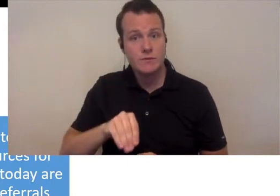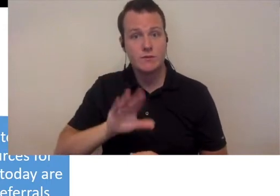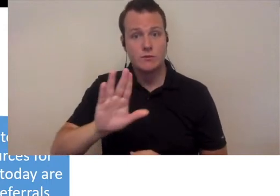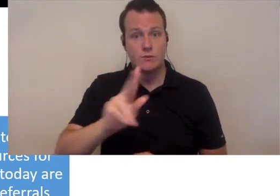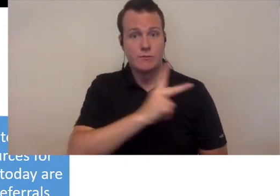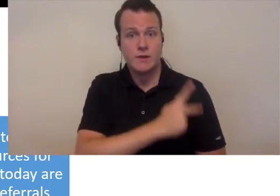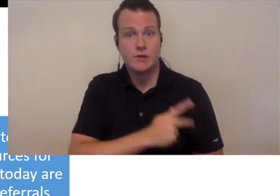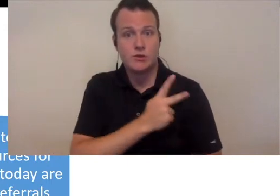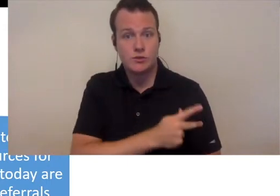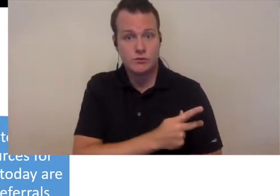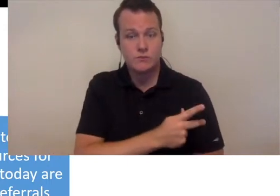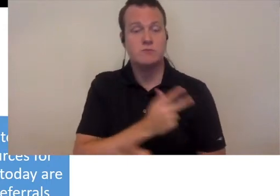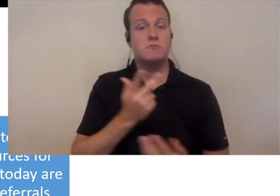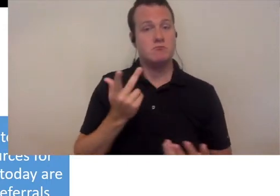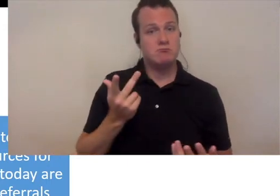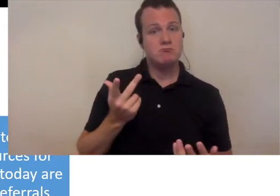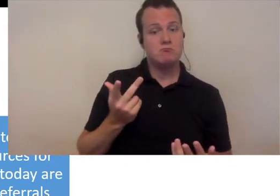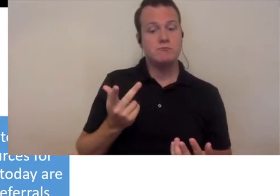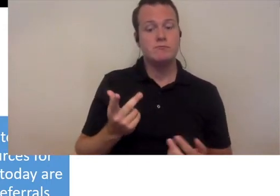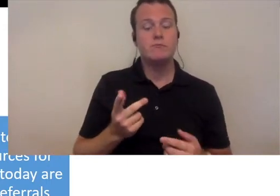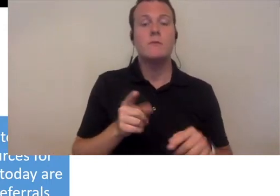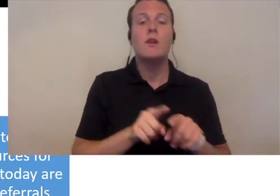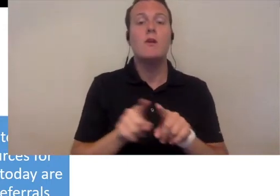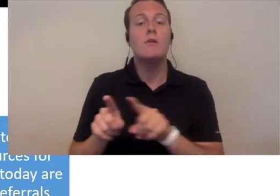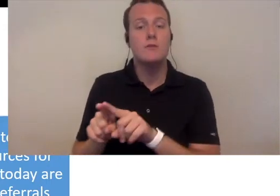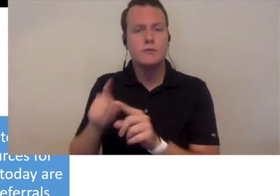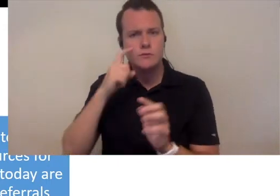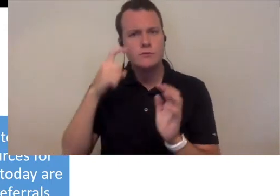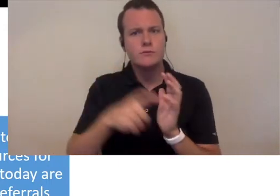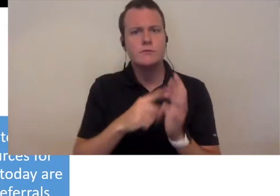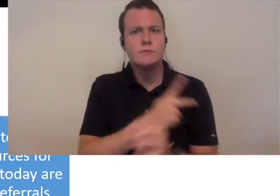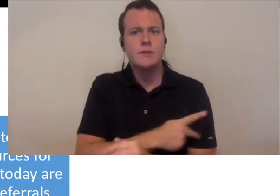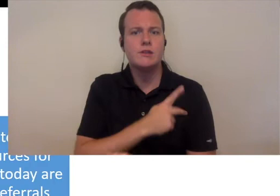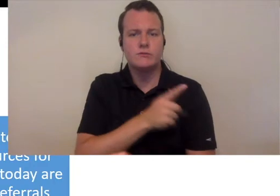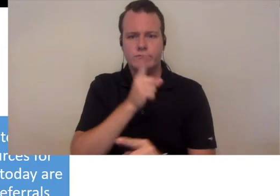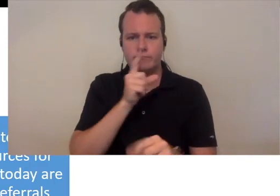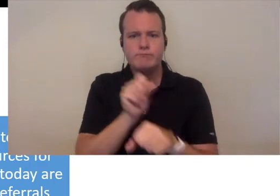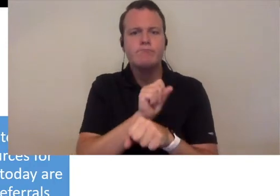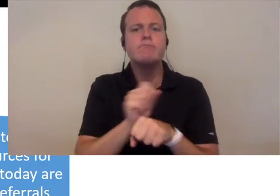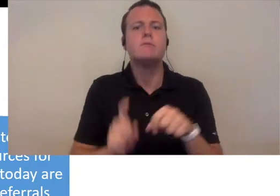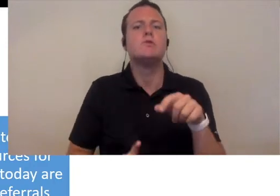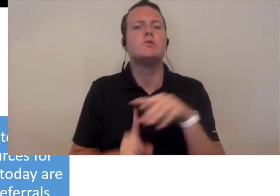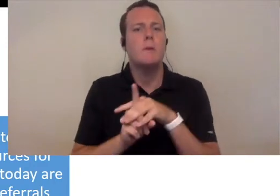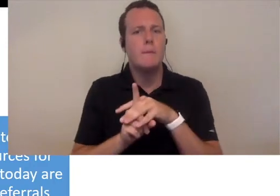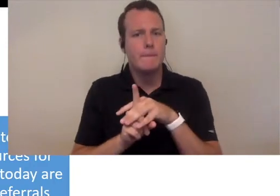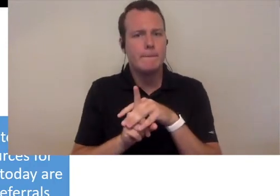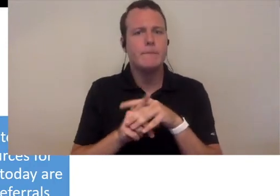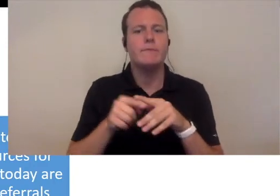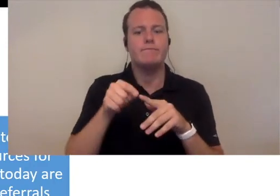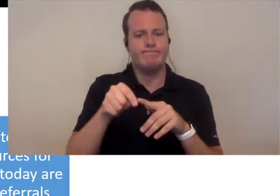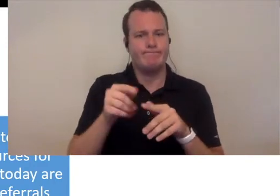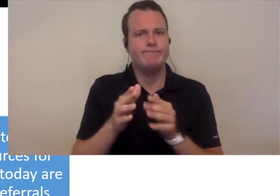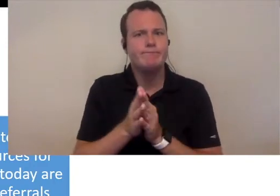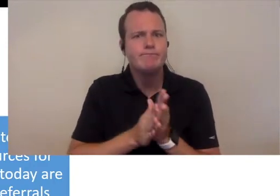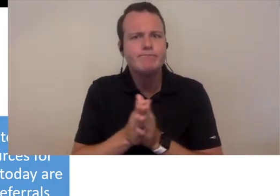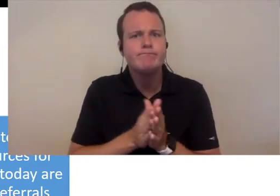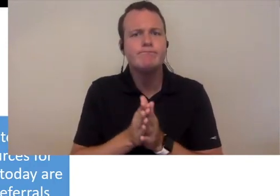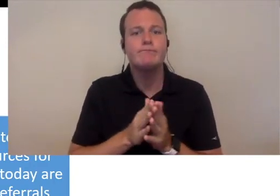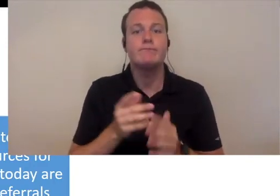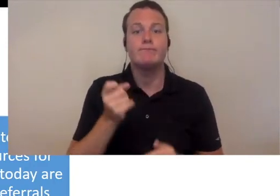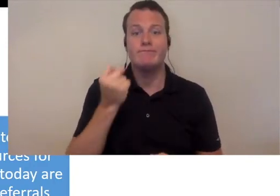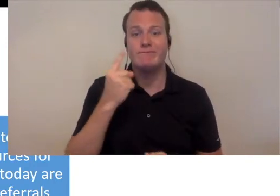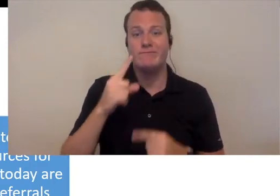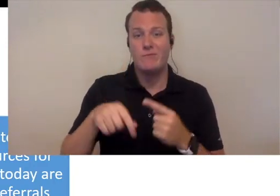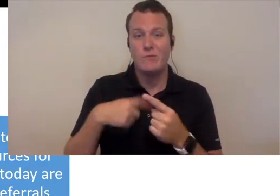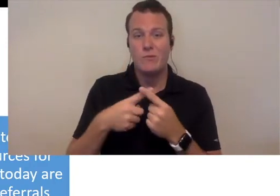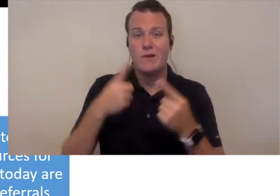your patients, you're also going to see that these patients are patients who show up and that they are motivated. Because once they